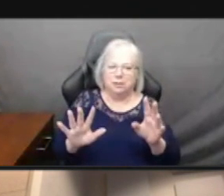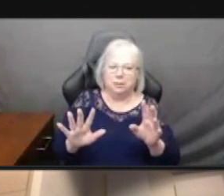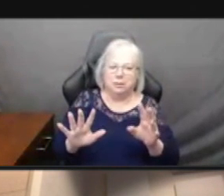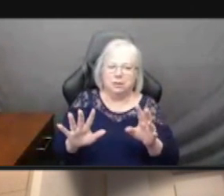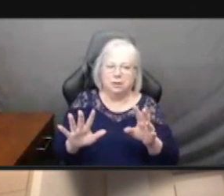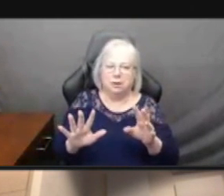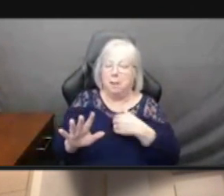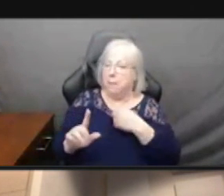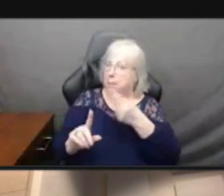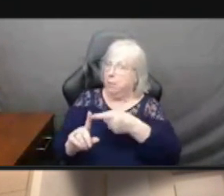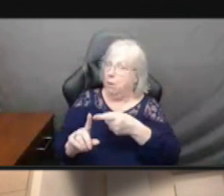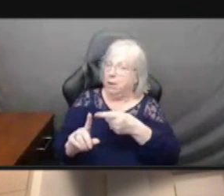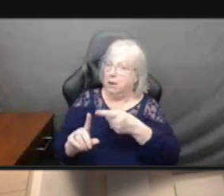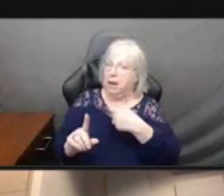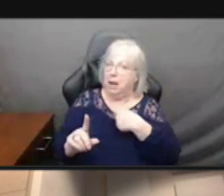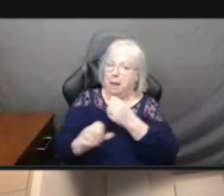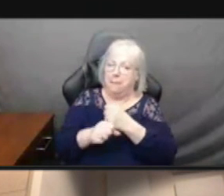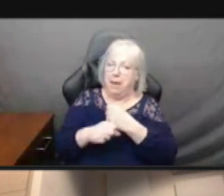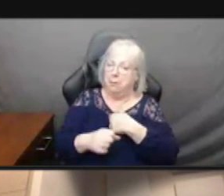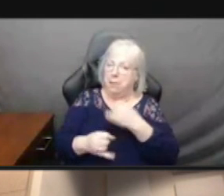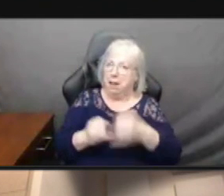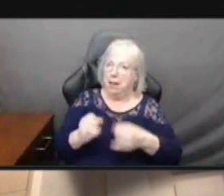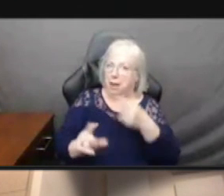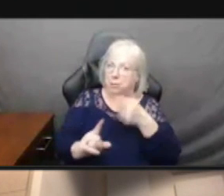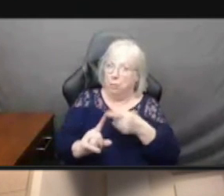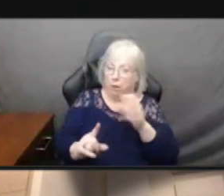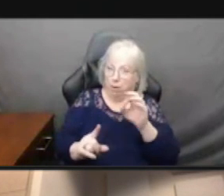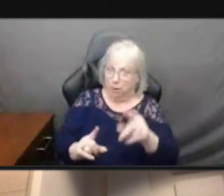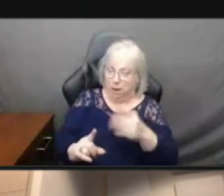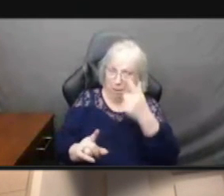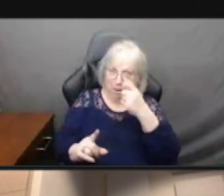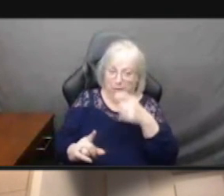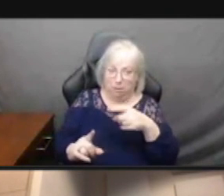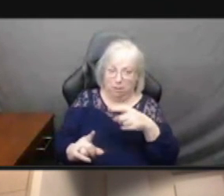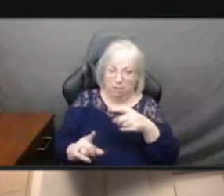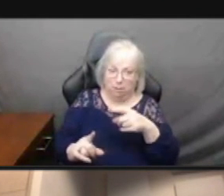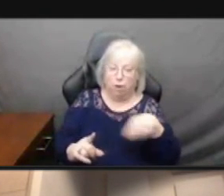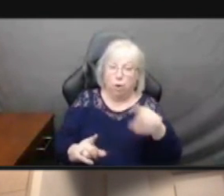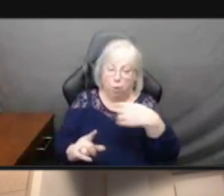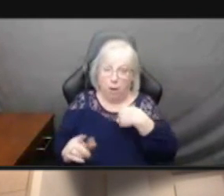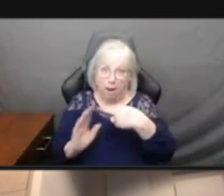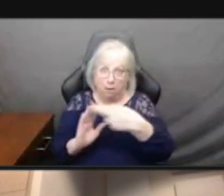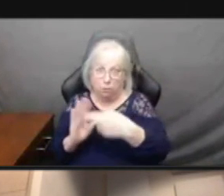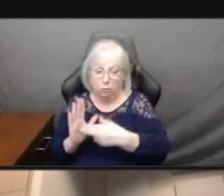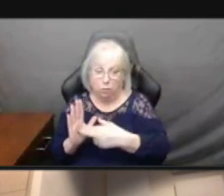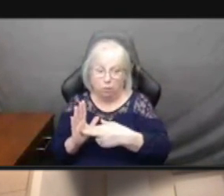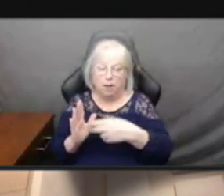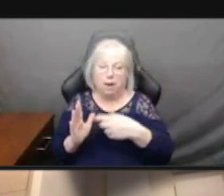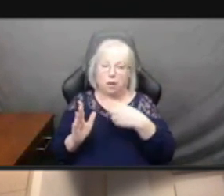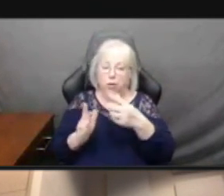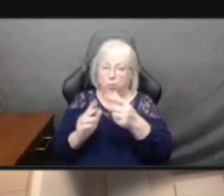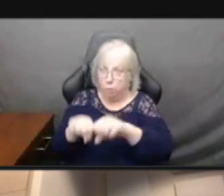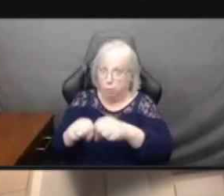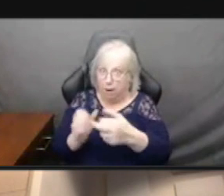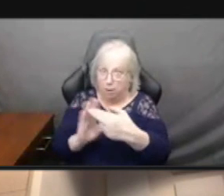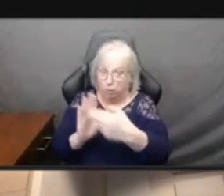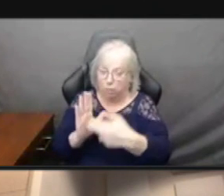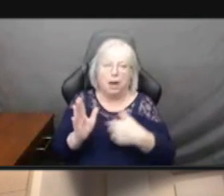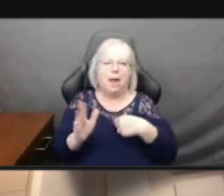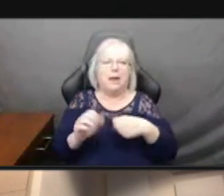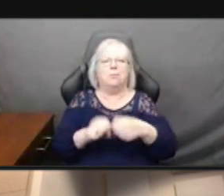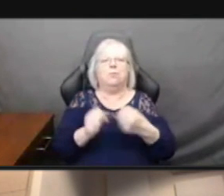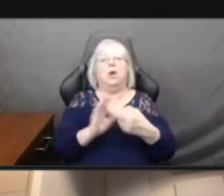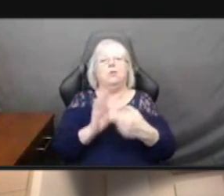My point is, I'm making my last point, okay? Because y'all violated the rules, I can violate the rule right here. The last